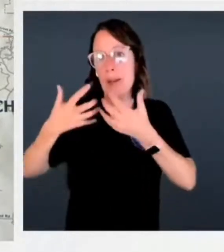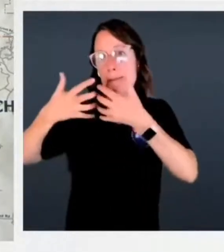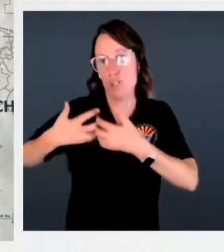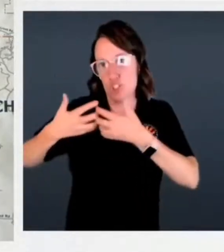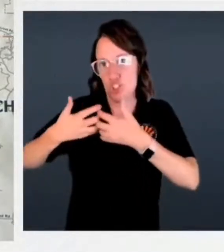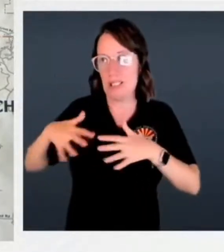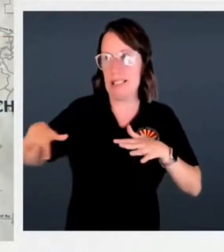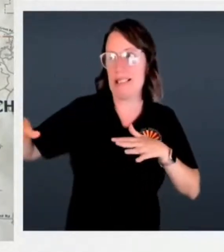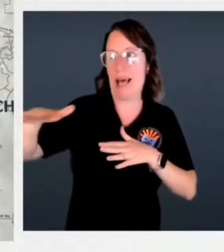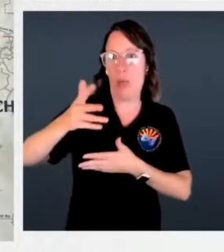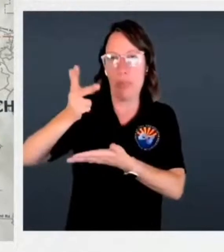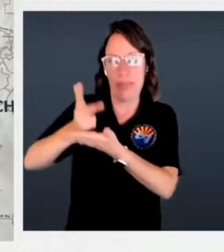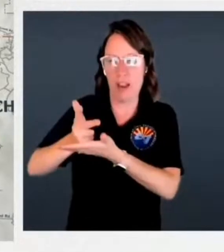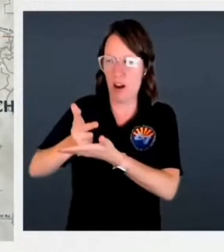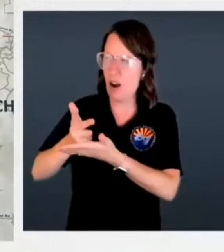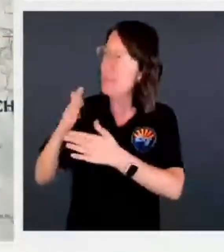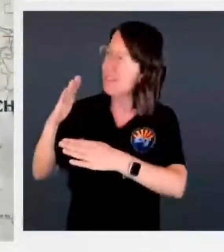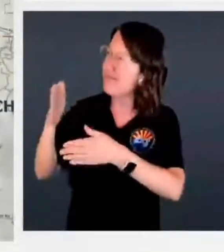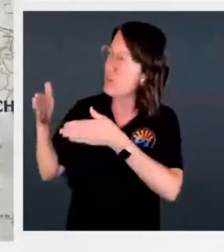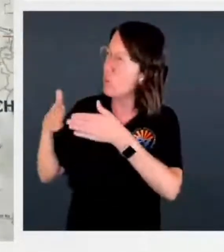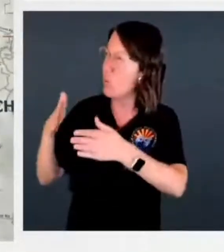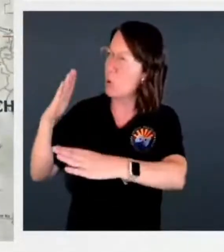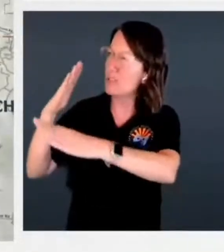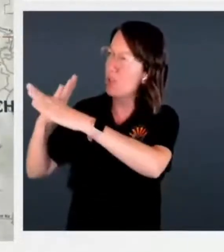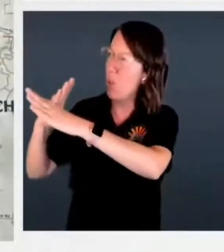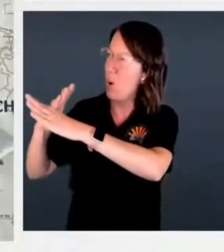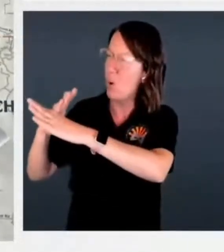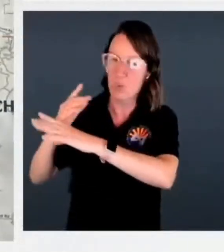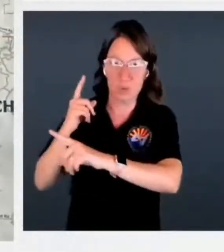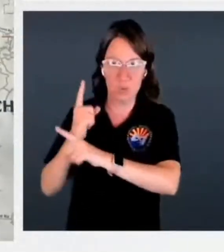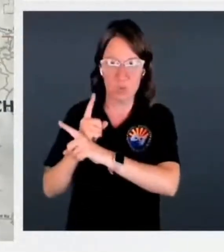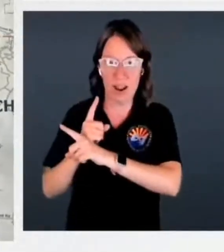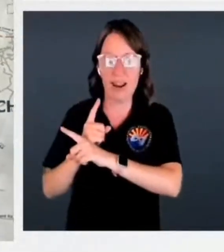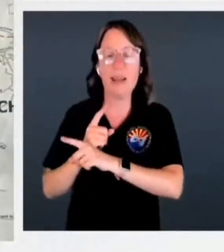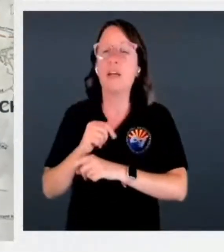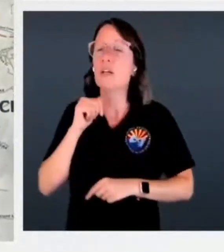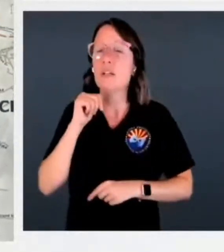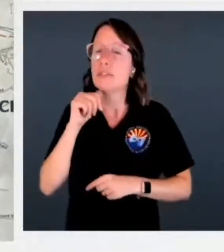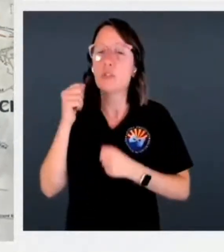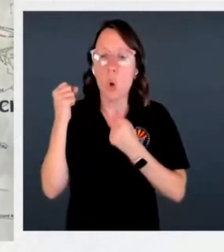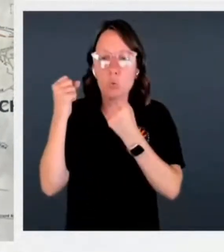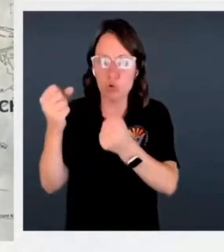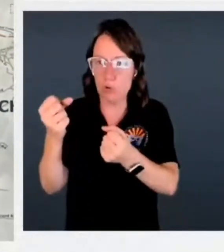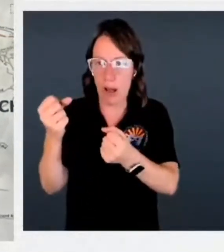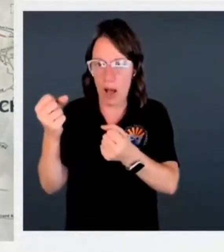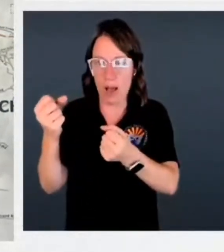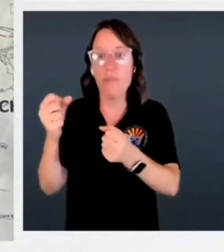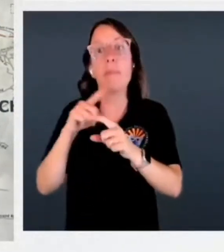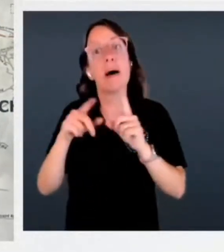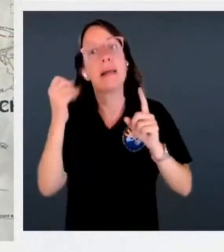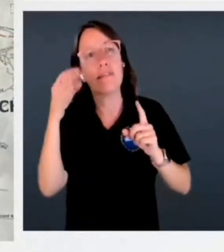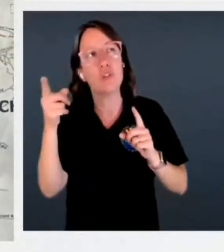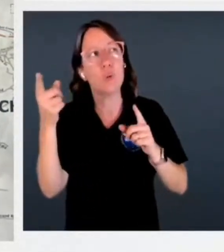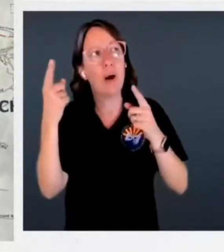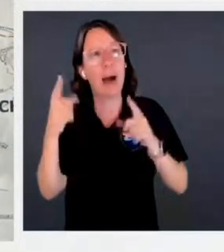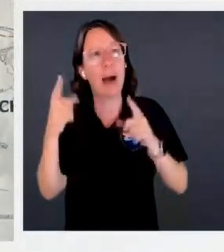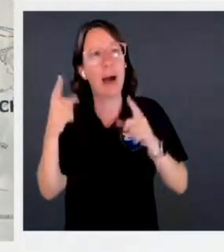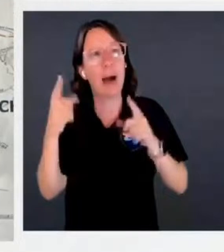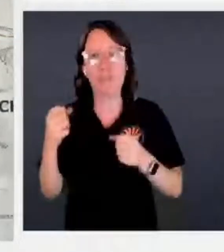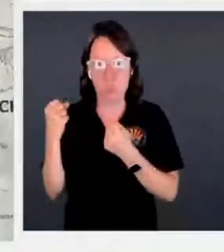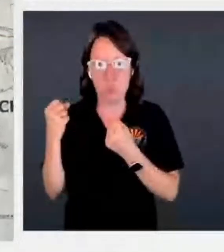it does a road closure, right? So maybe don't be out there. But if you are, drive carefully and be safe if you're being escorted